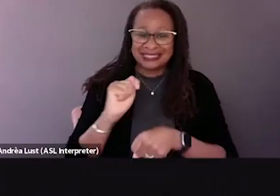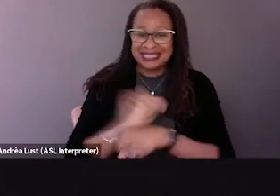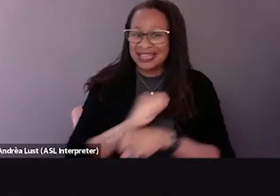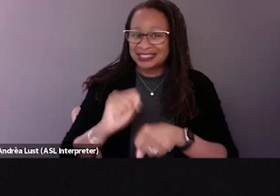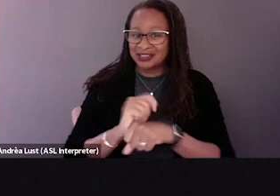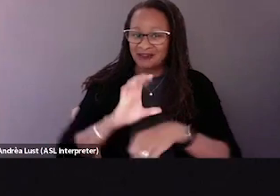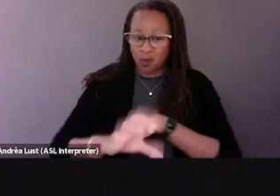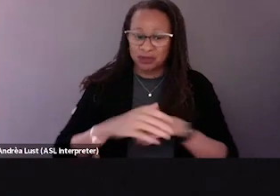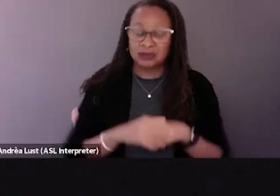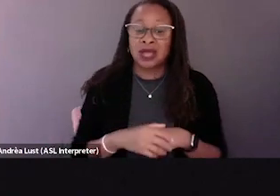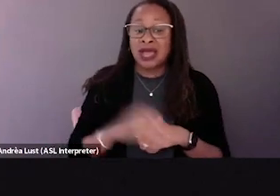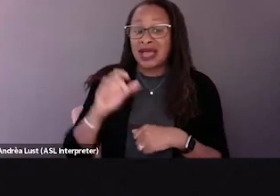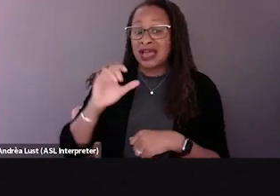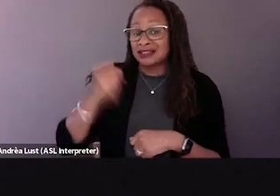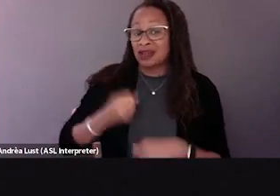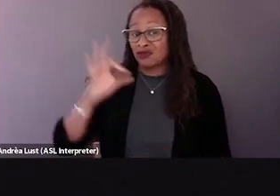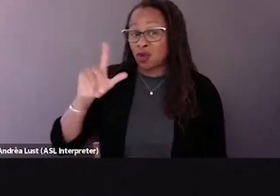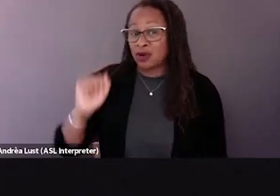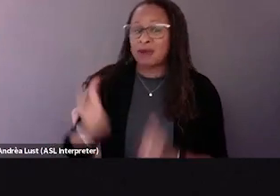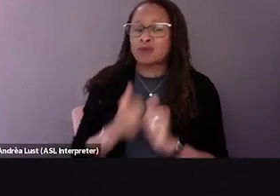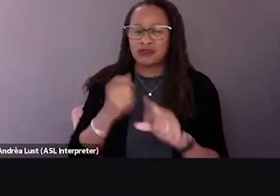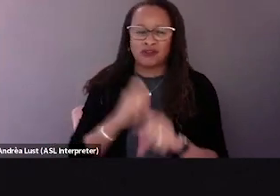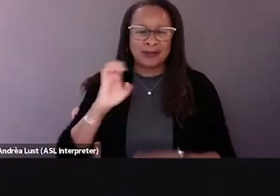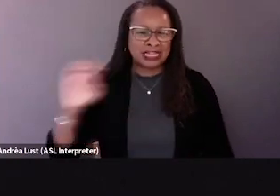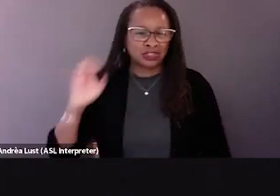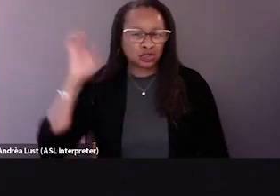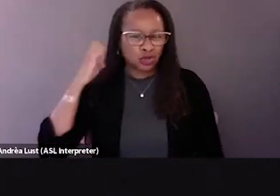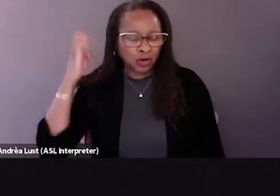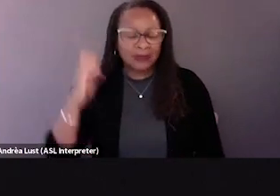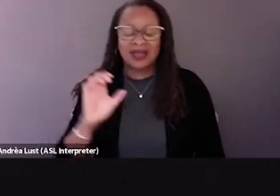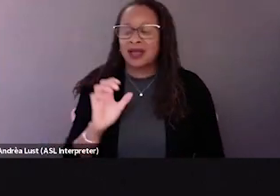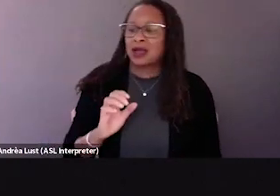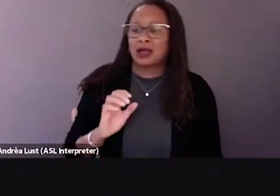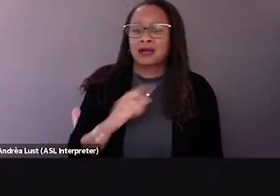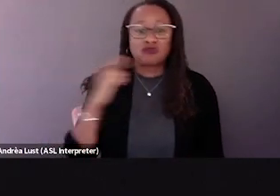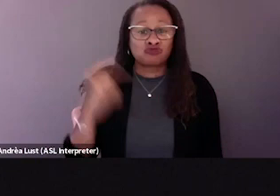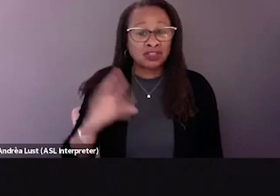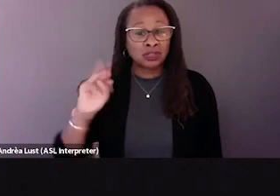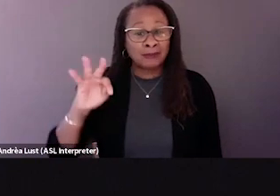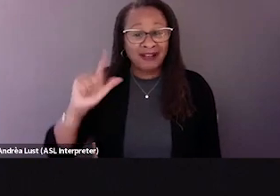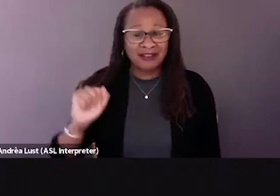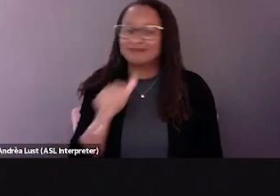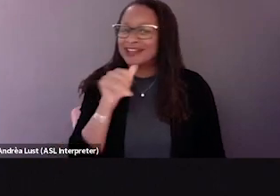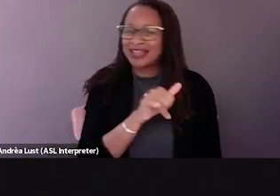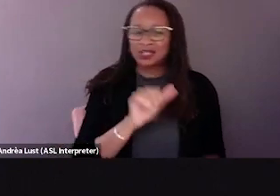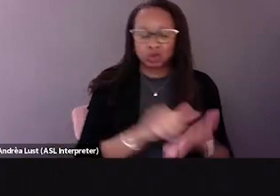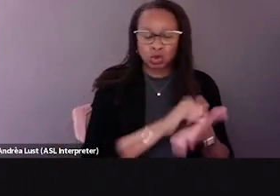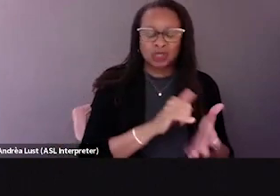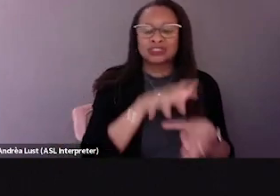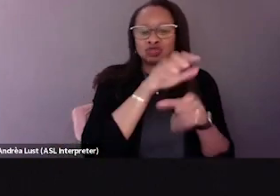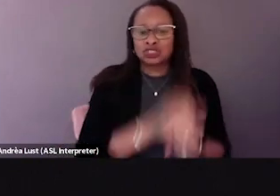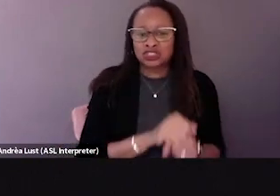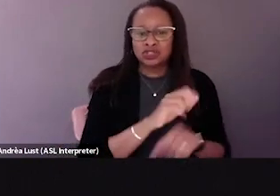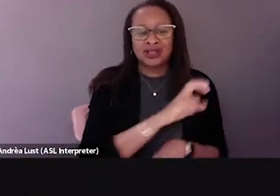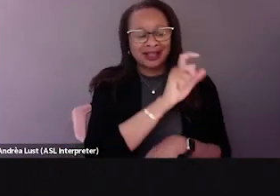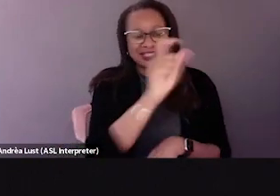mostly from Eastern Europe, Russian mafia, unlike New York, where it's traditional Italian-American groups. And